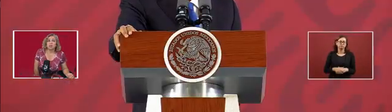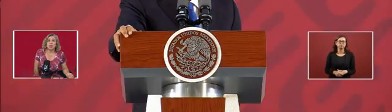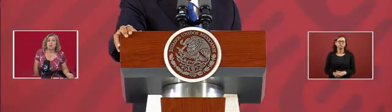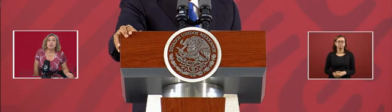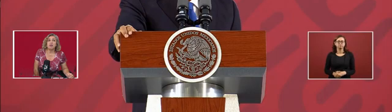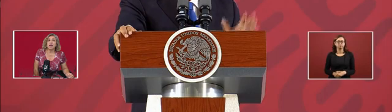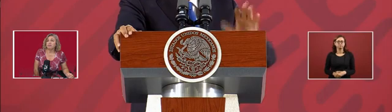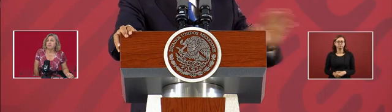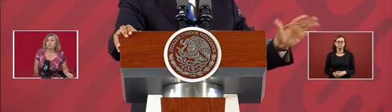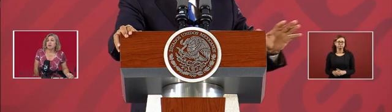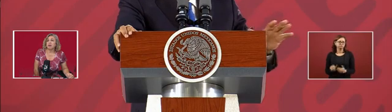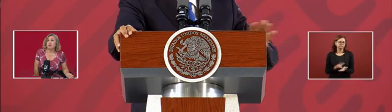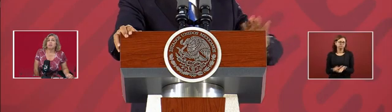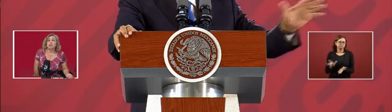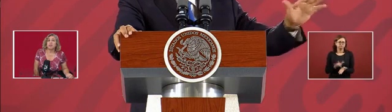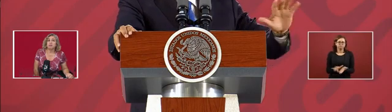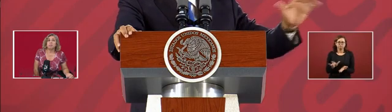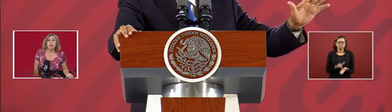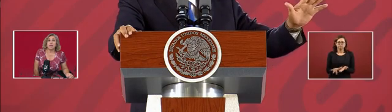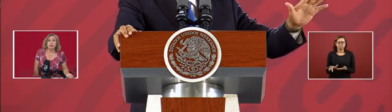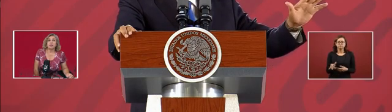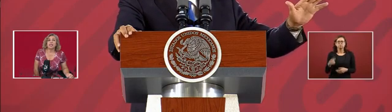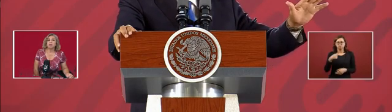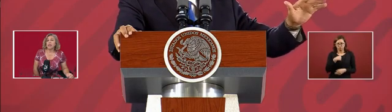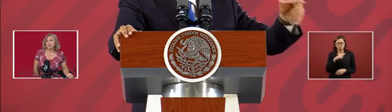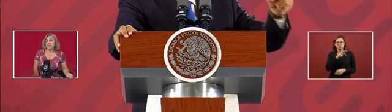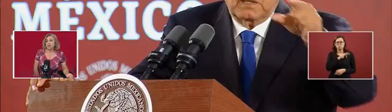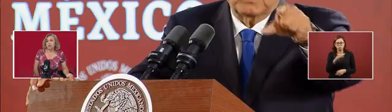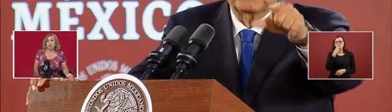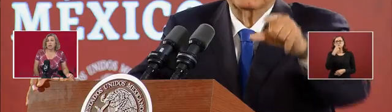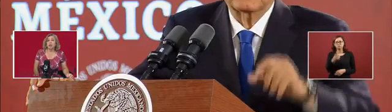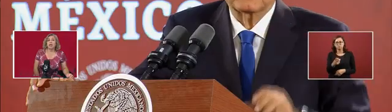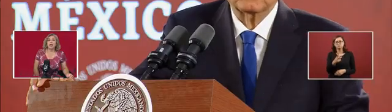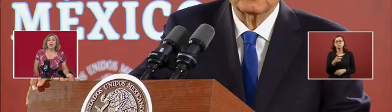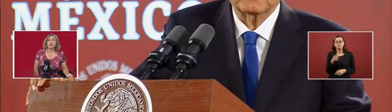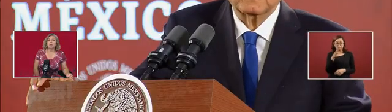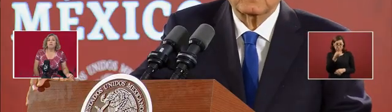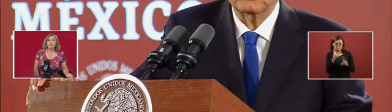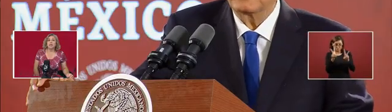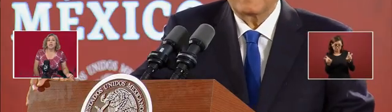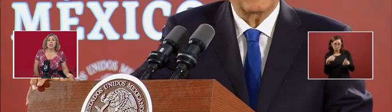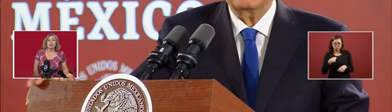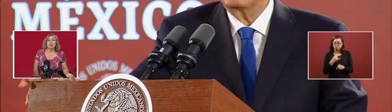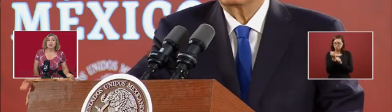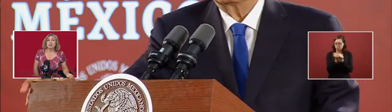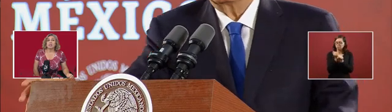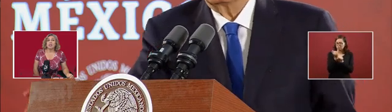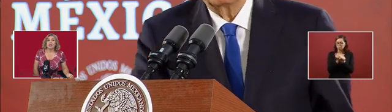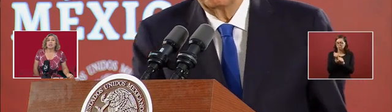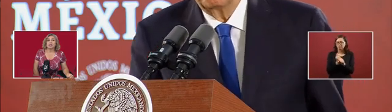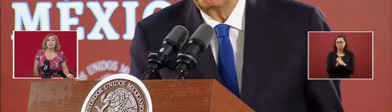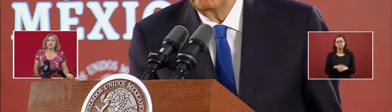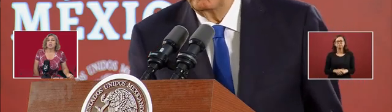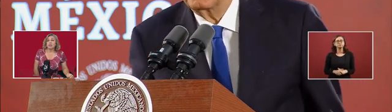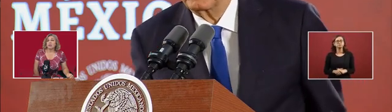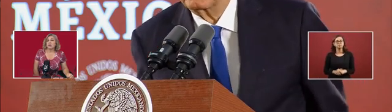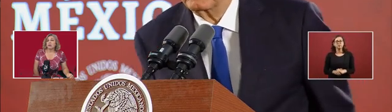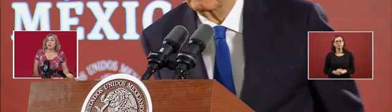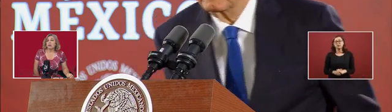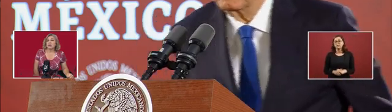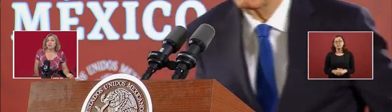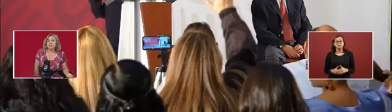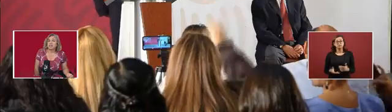La directora de CONAP, That the director of Conagua, Blanca Jiménez, que es Blanca extraordinaria, Jimenez, which an extraordinary person, que ya